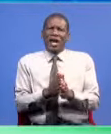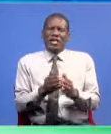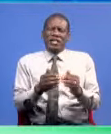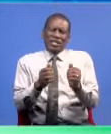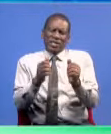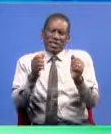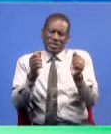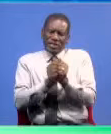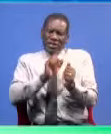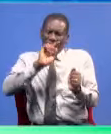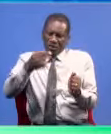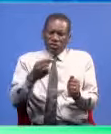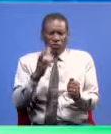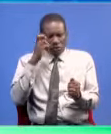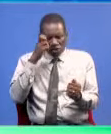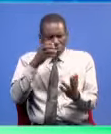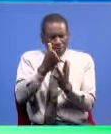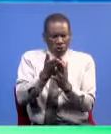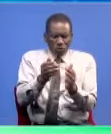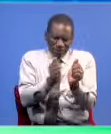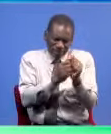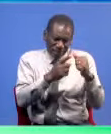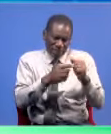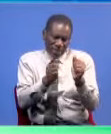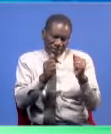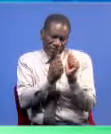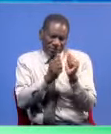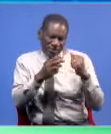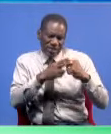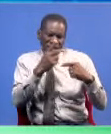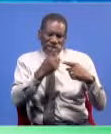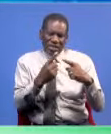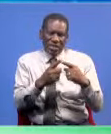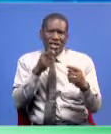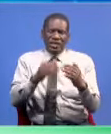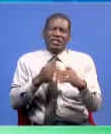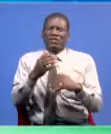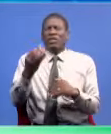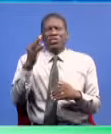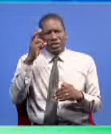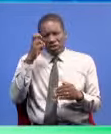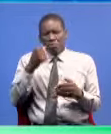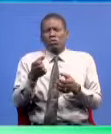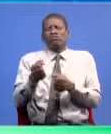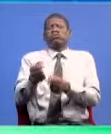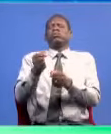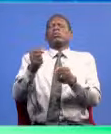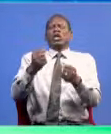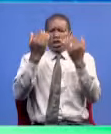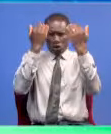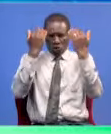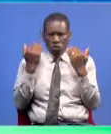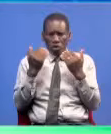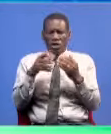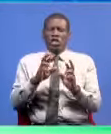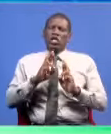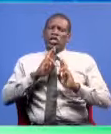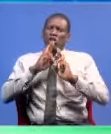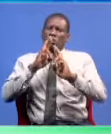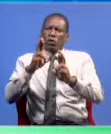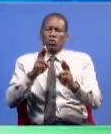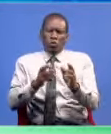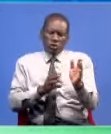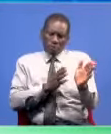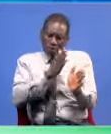between 16 and 17 years. The court decision came after three suspects fainted in the courtroom. This report was